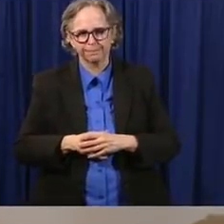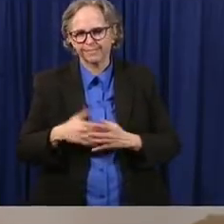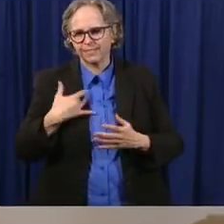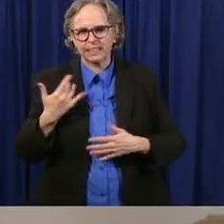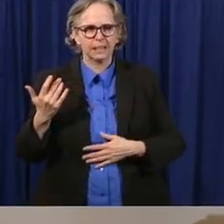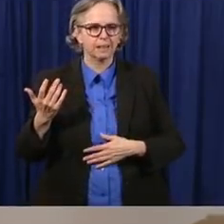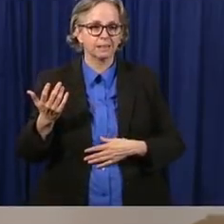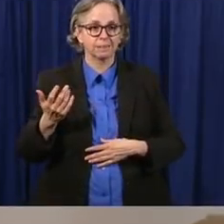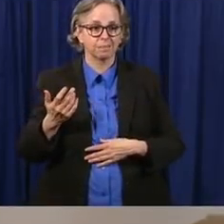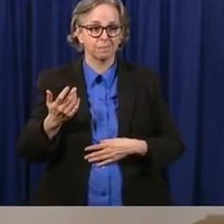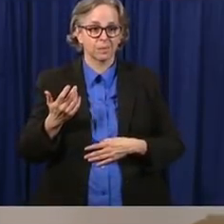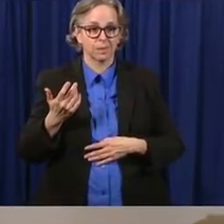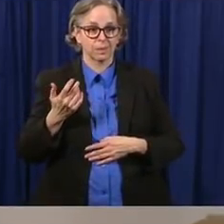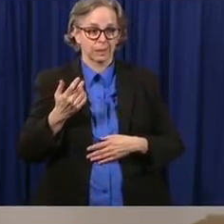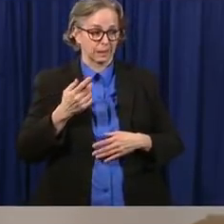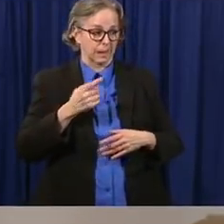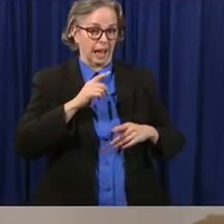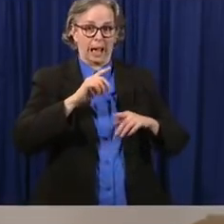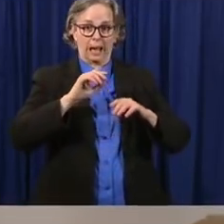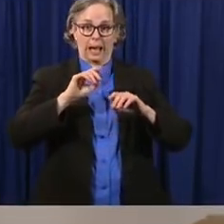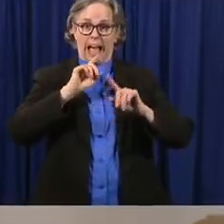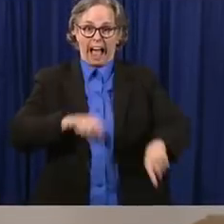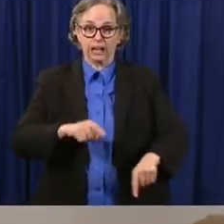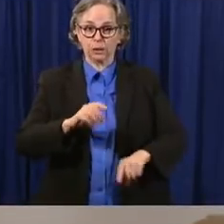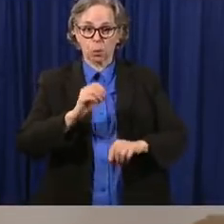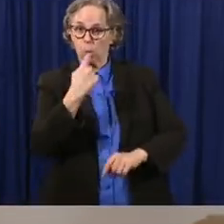it's hard sometimes to weigh those things out.